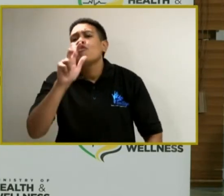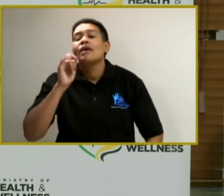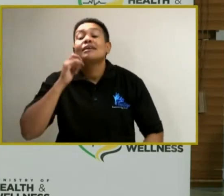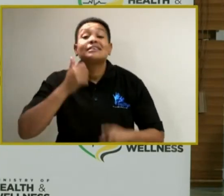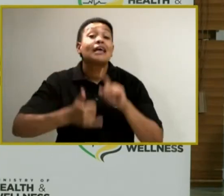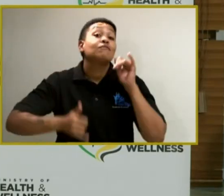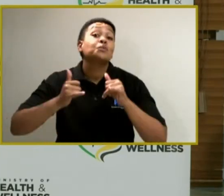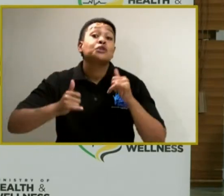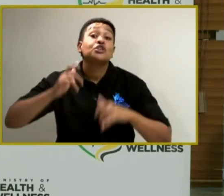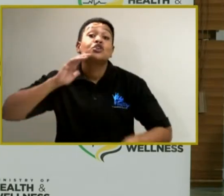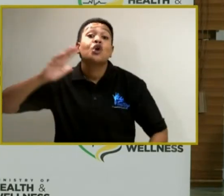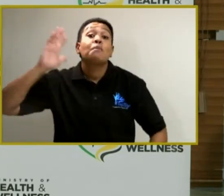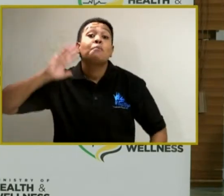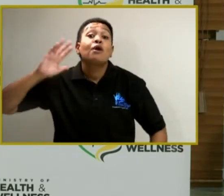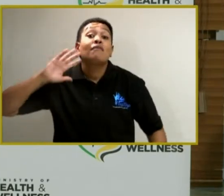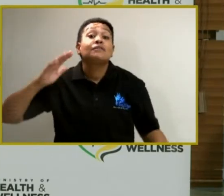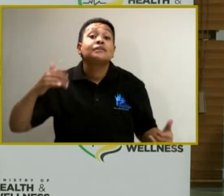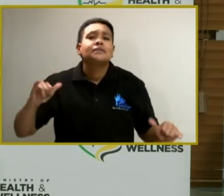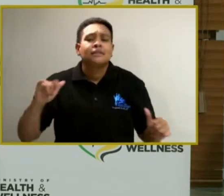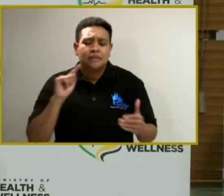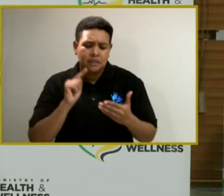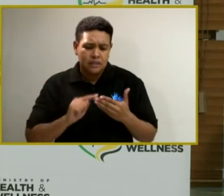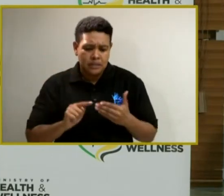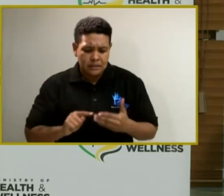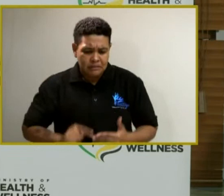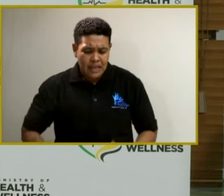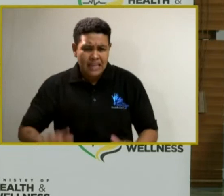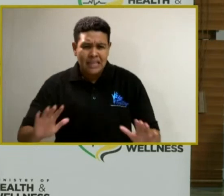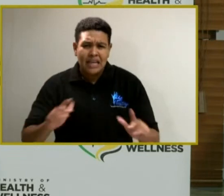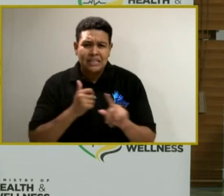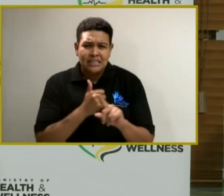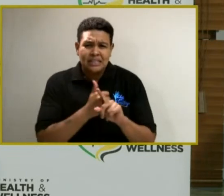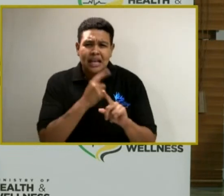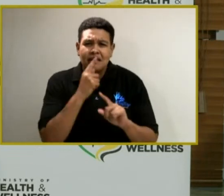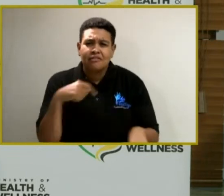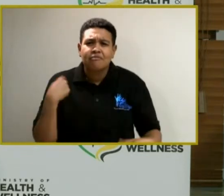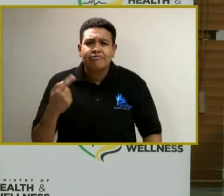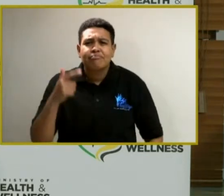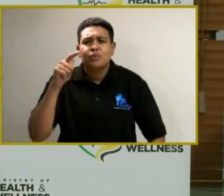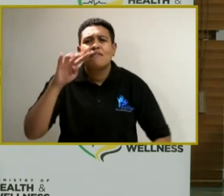previously under investigation, so not over the past 24 hours.